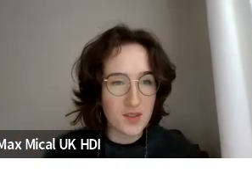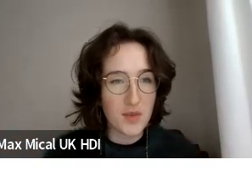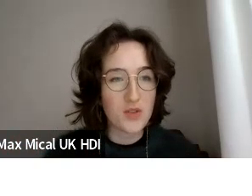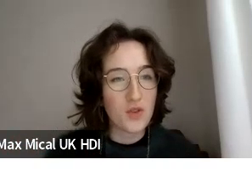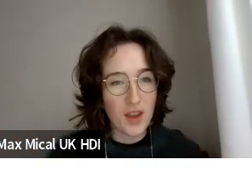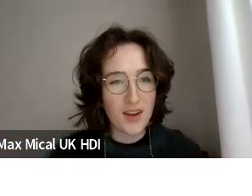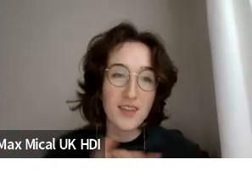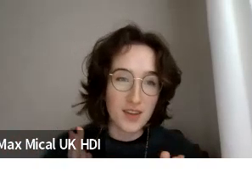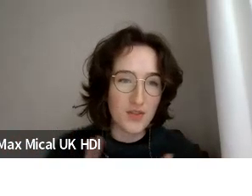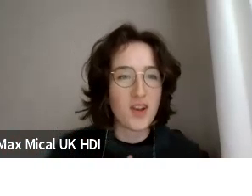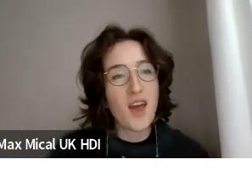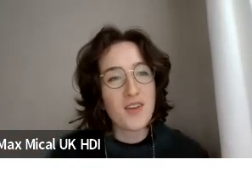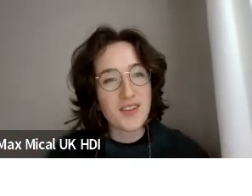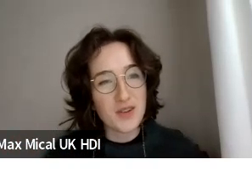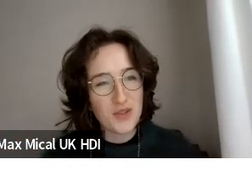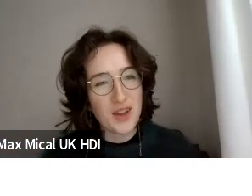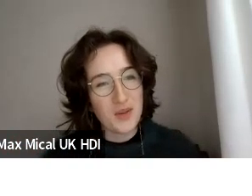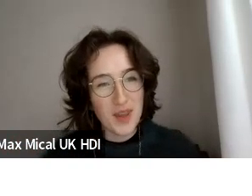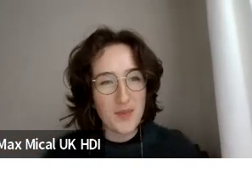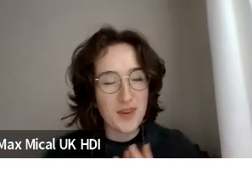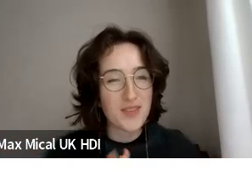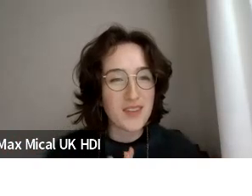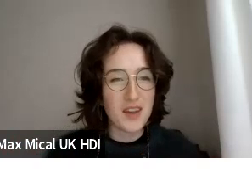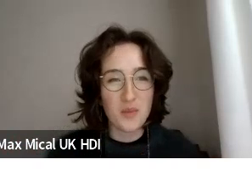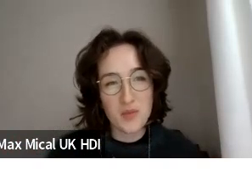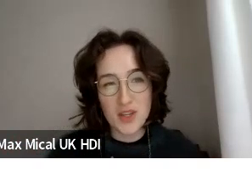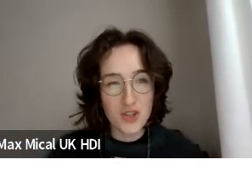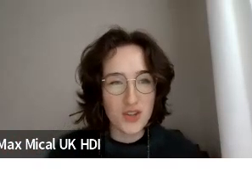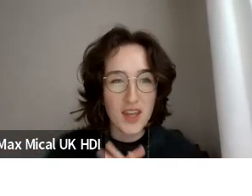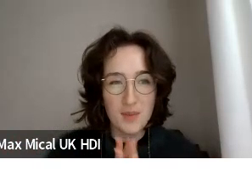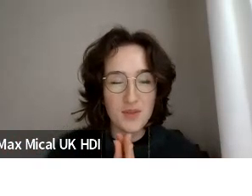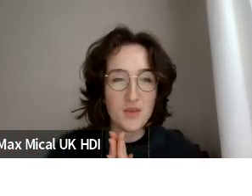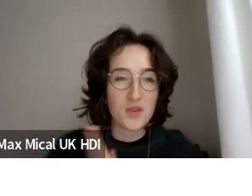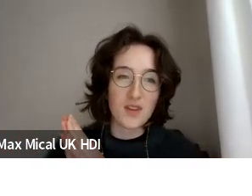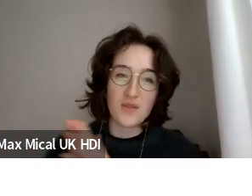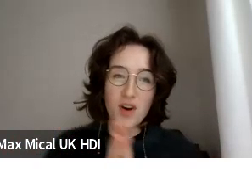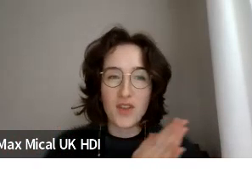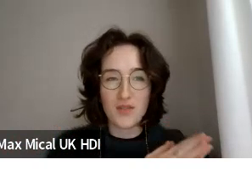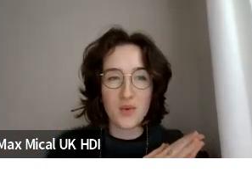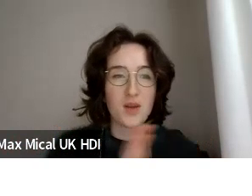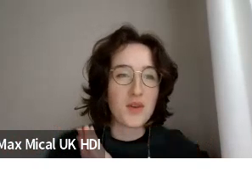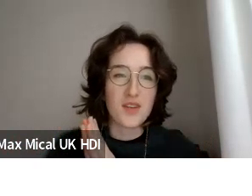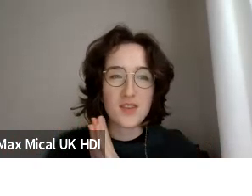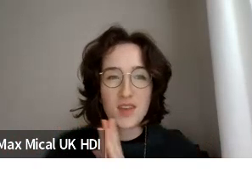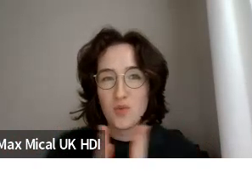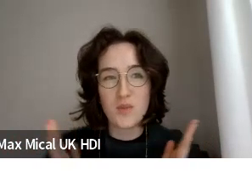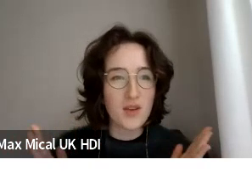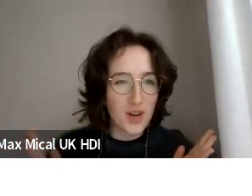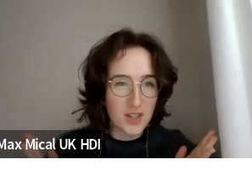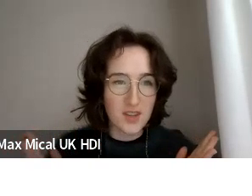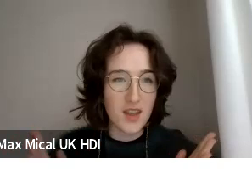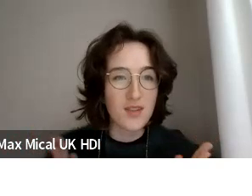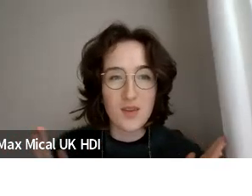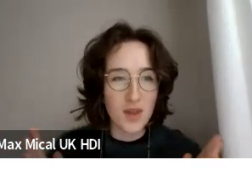interactive system that was created. I think it's fun. That was created with KPFC, and we made sure that KPFC was involved every way, because if we